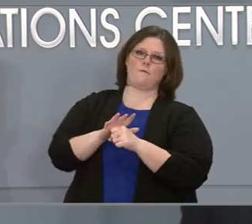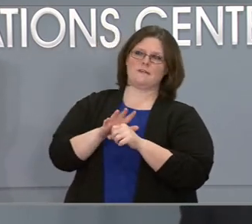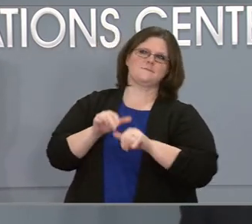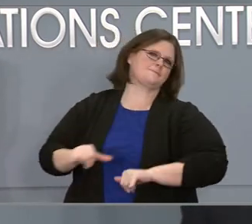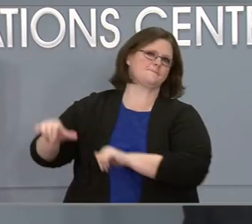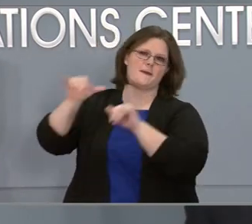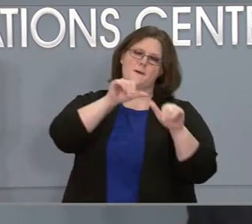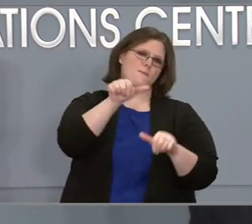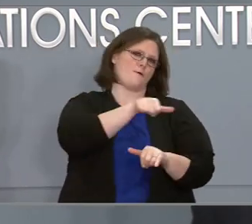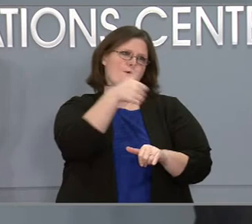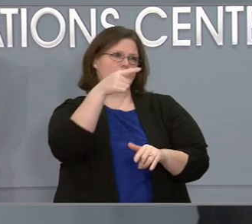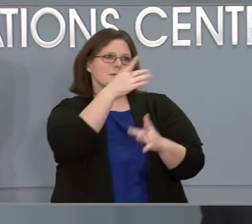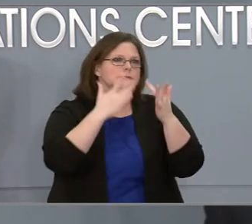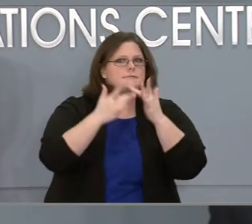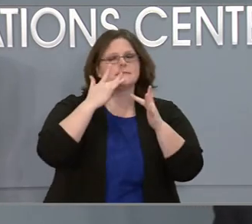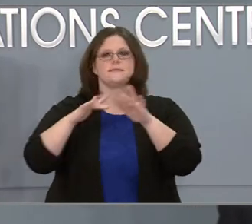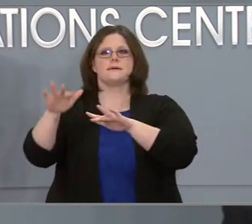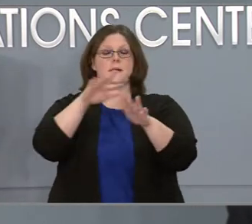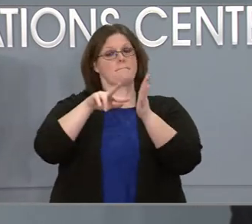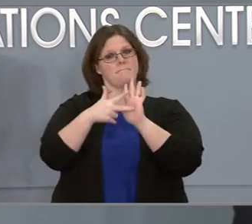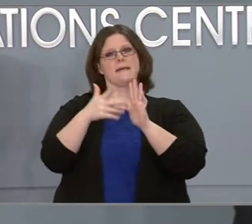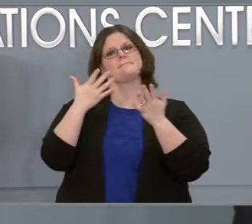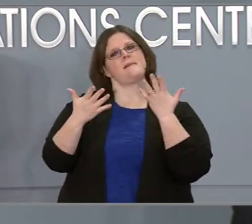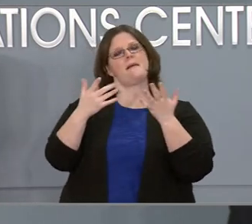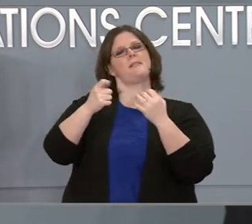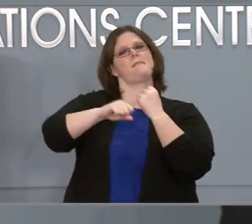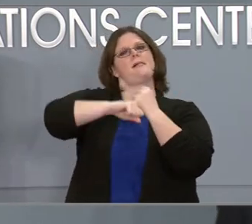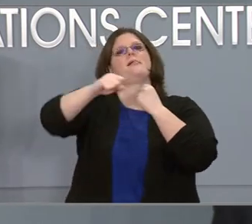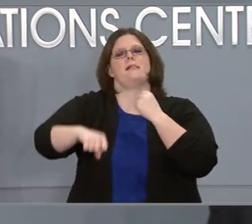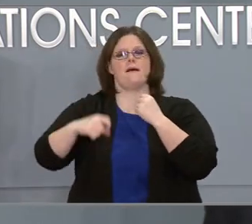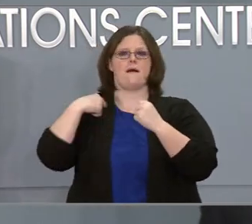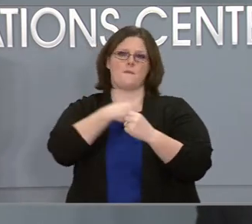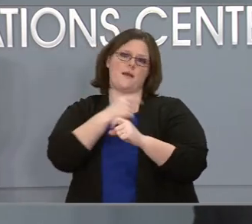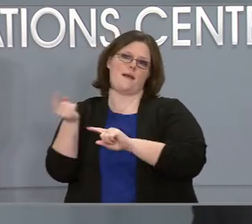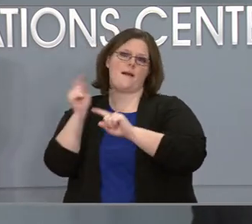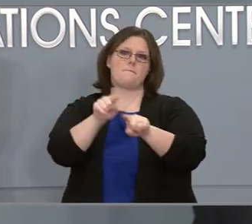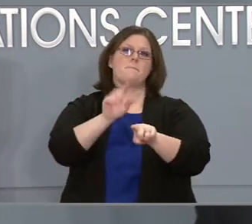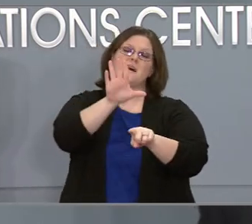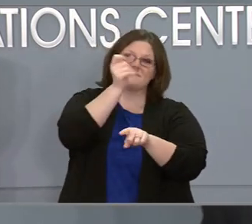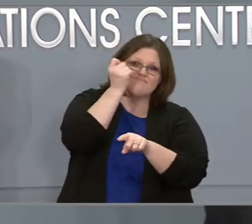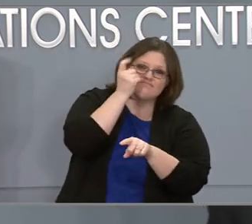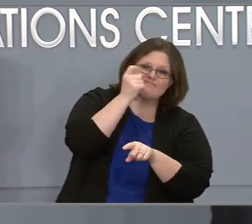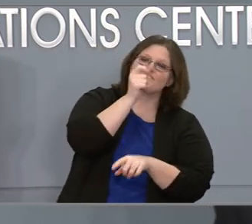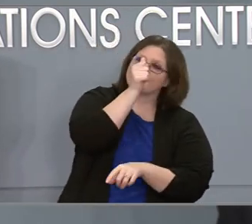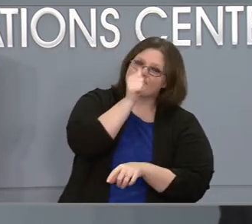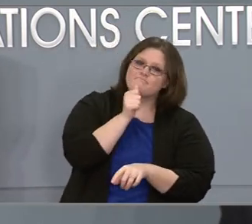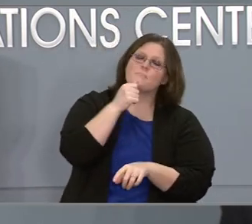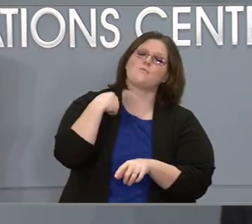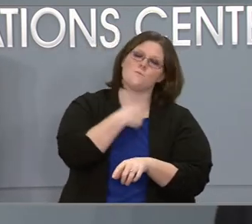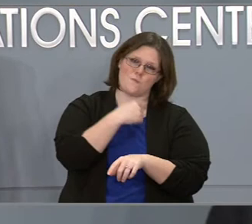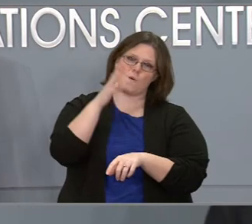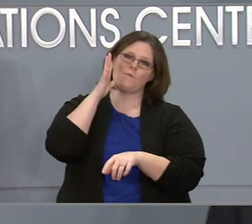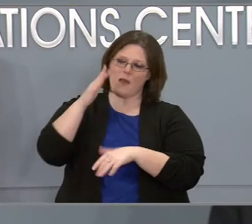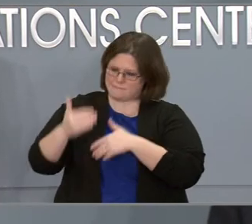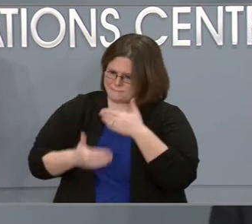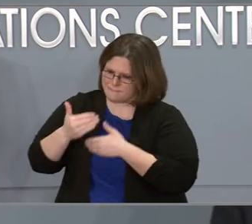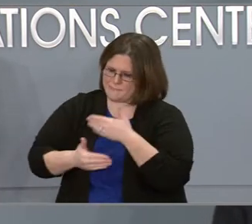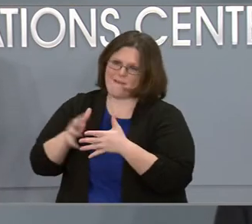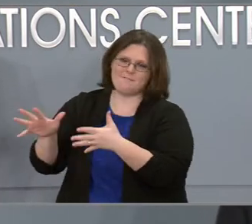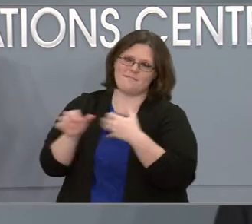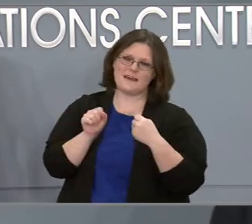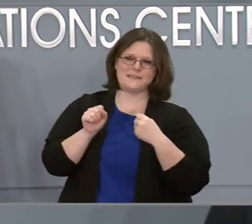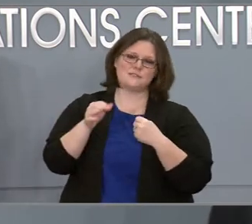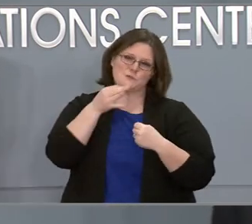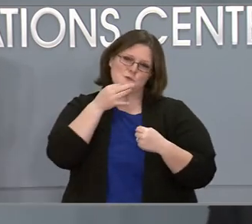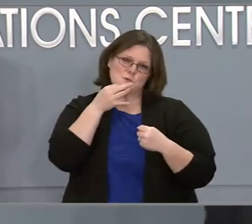in your area as quickly as we have in the past, but rest assured, we will respond and work hard to get our roads clear